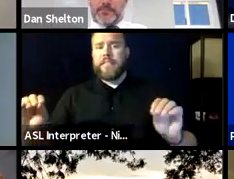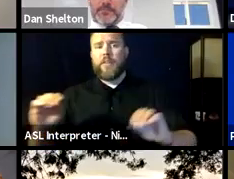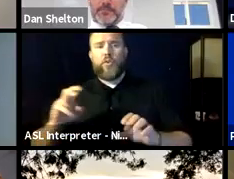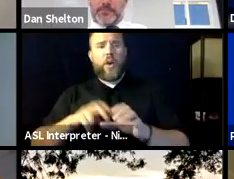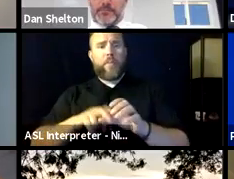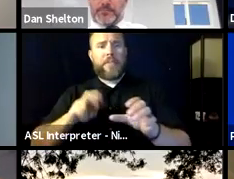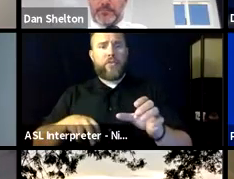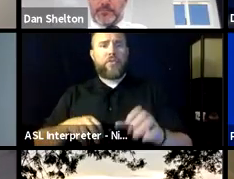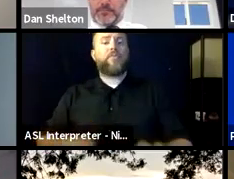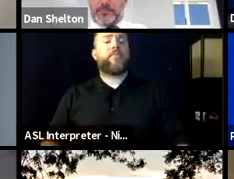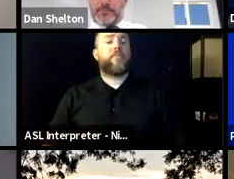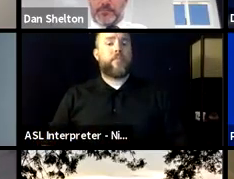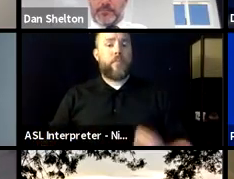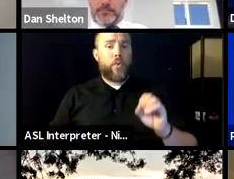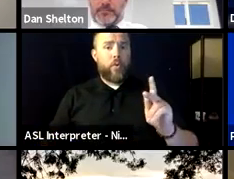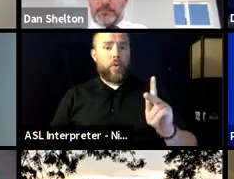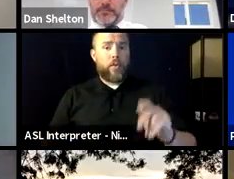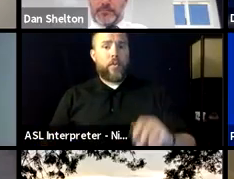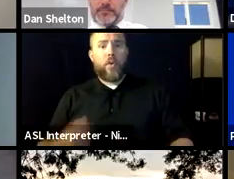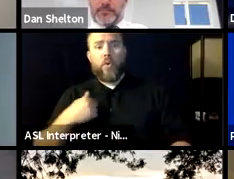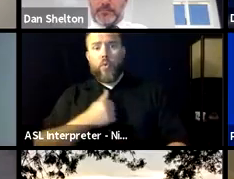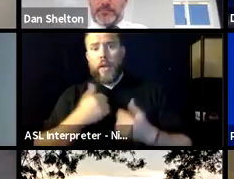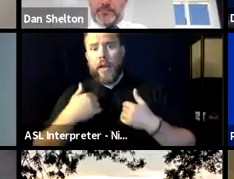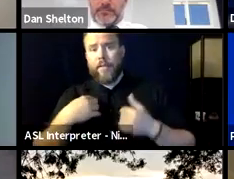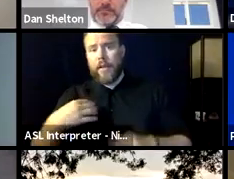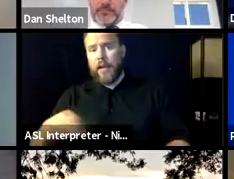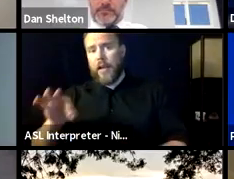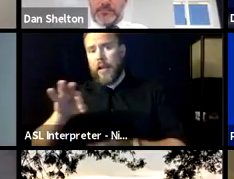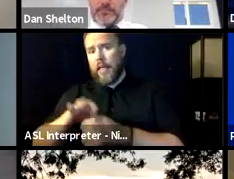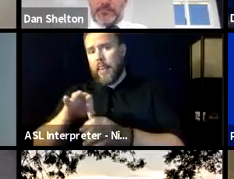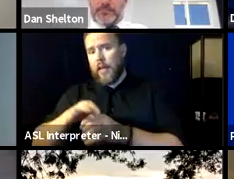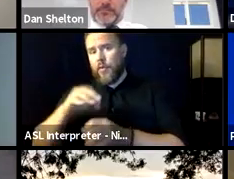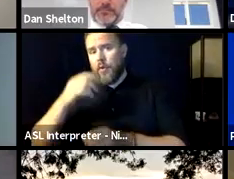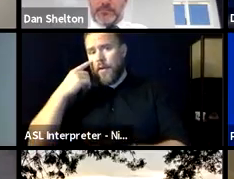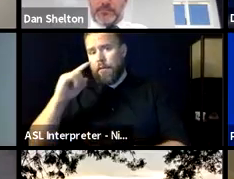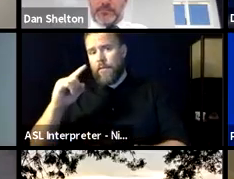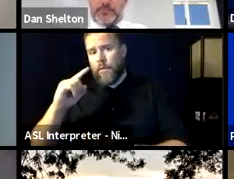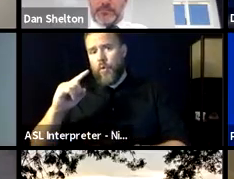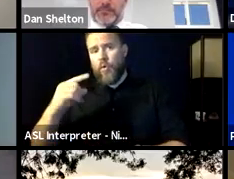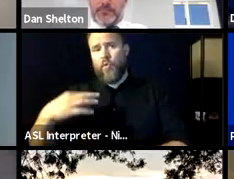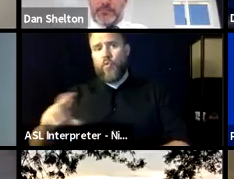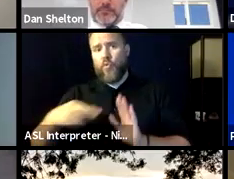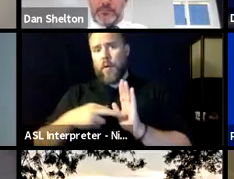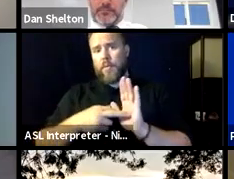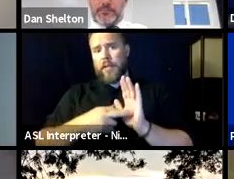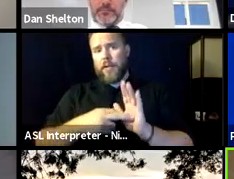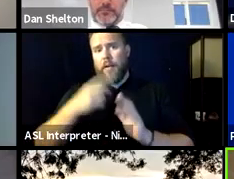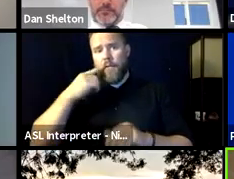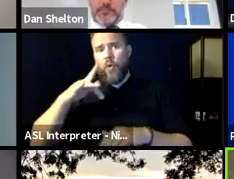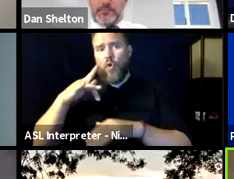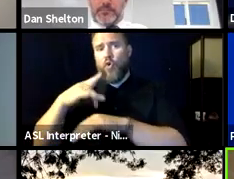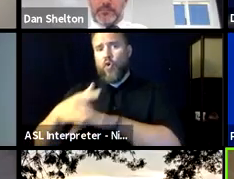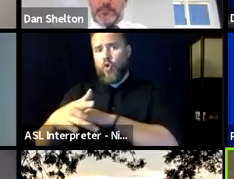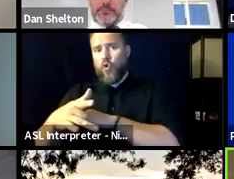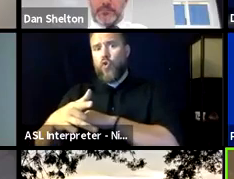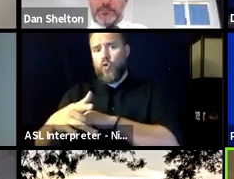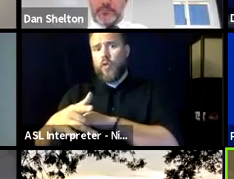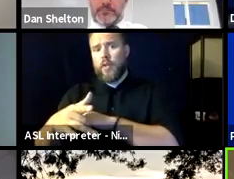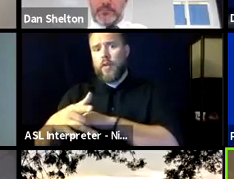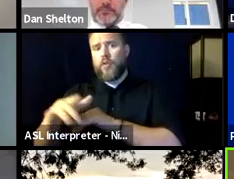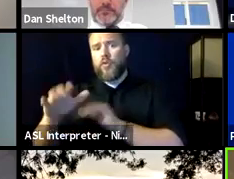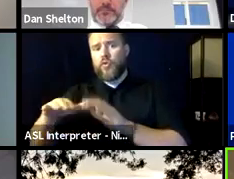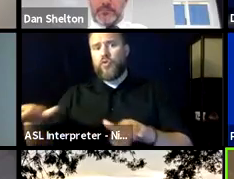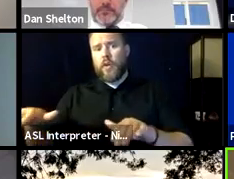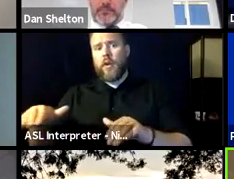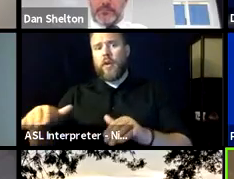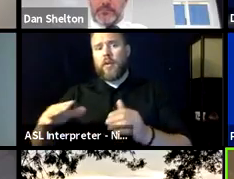vacancy. Next, we have election of representative for the Early Childhood Council Board. This is Claire O'Neill. I nominate Warren